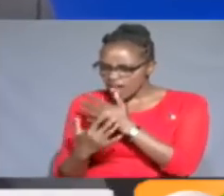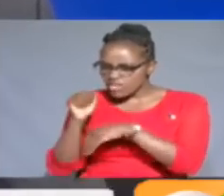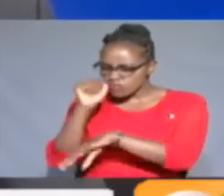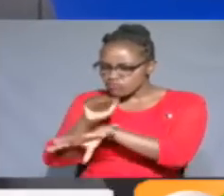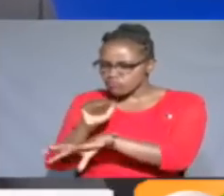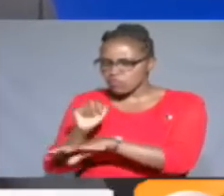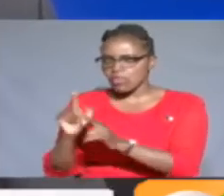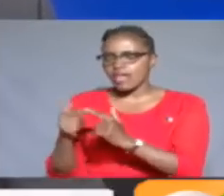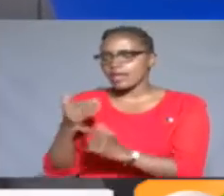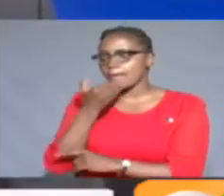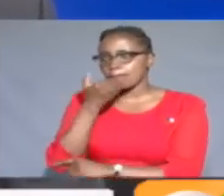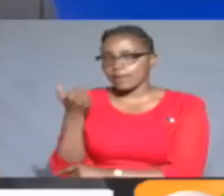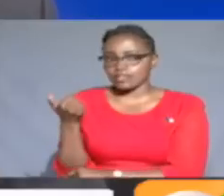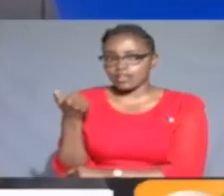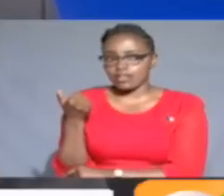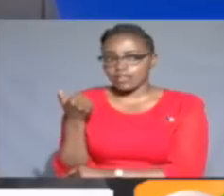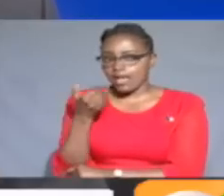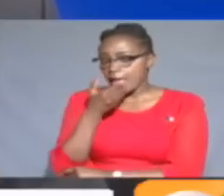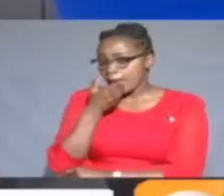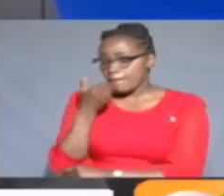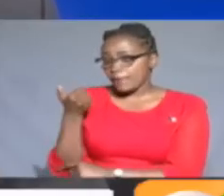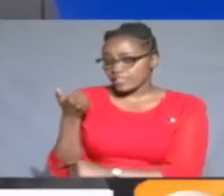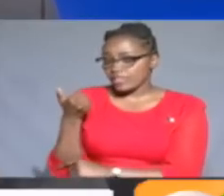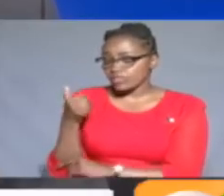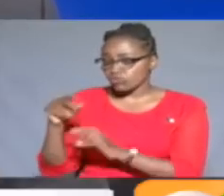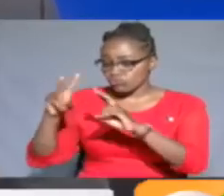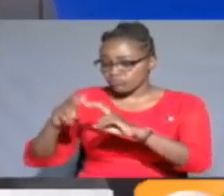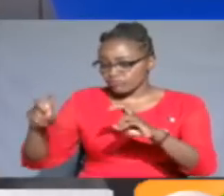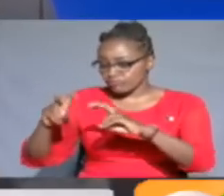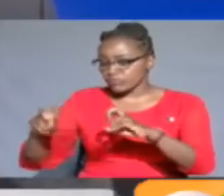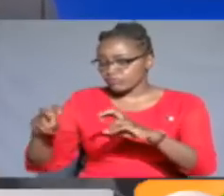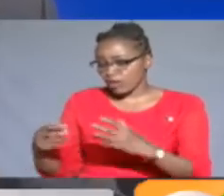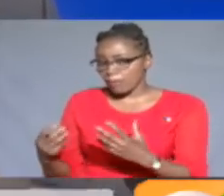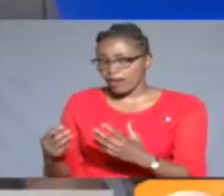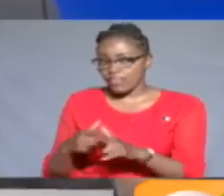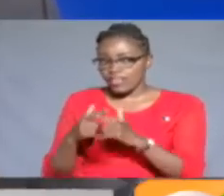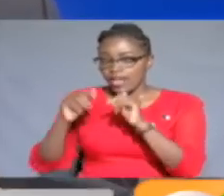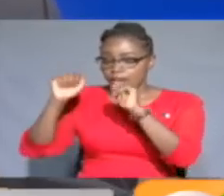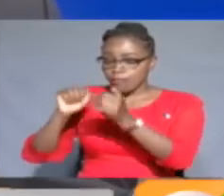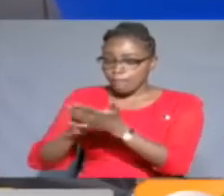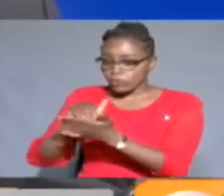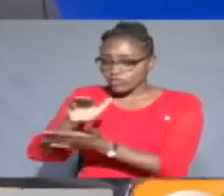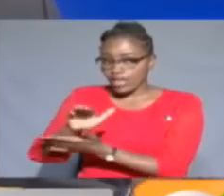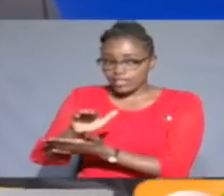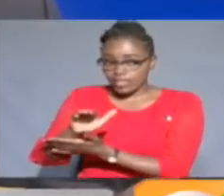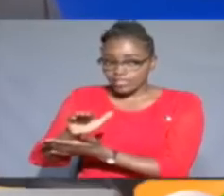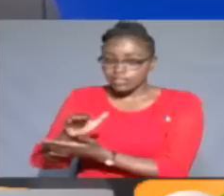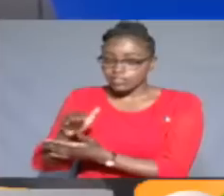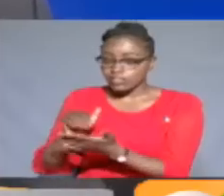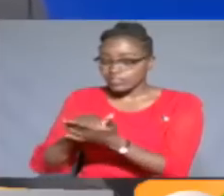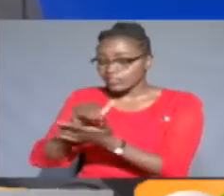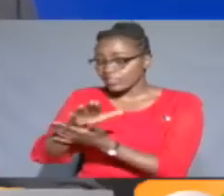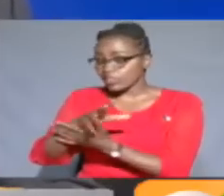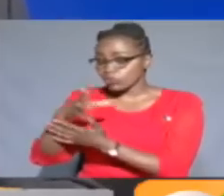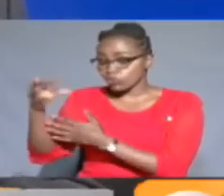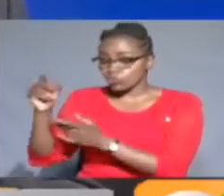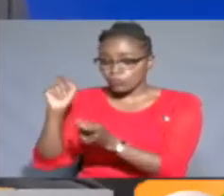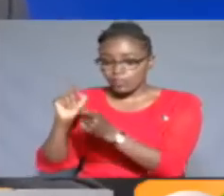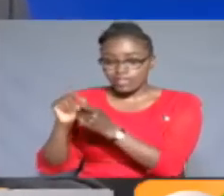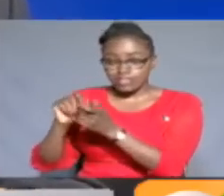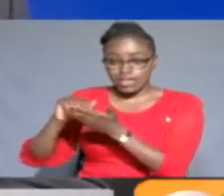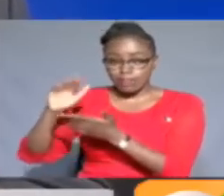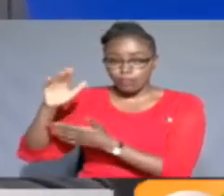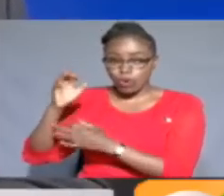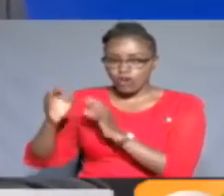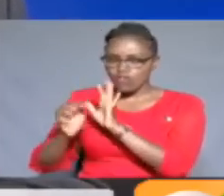is better to be examined. You can then be sent further to be seen. Look at, if you